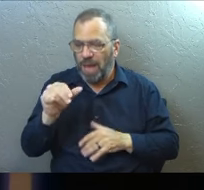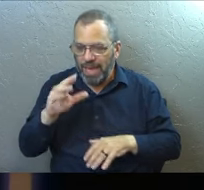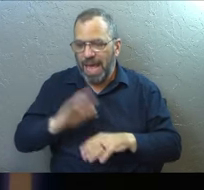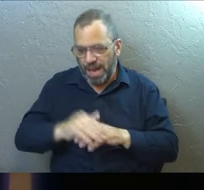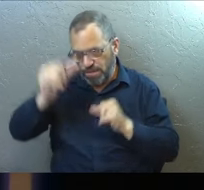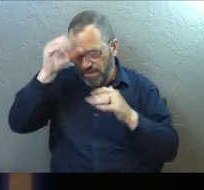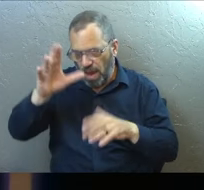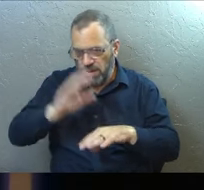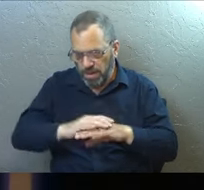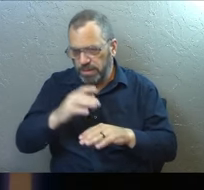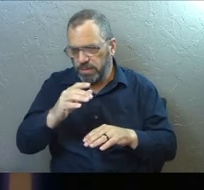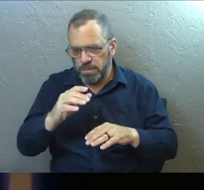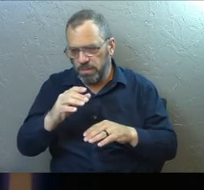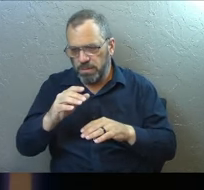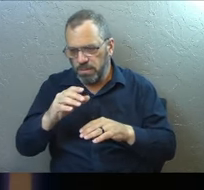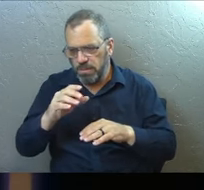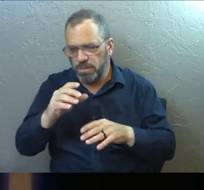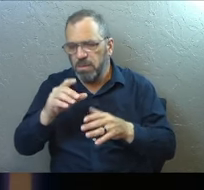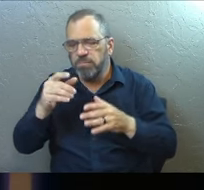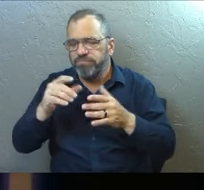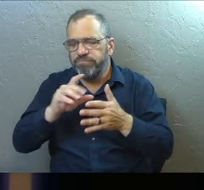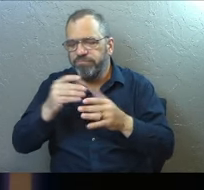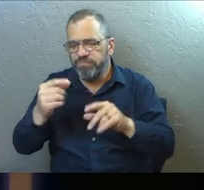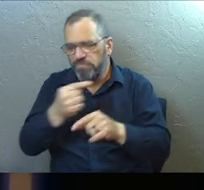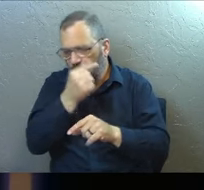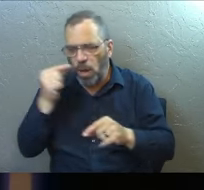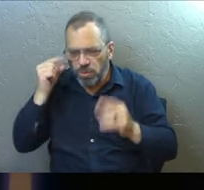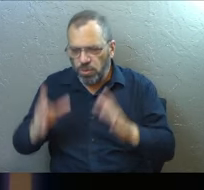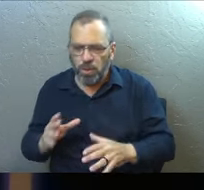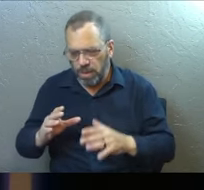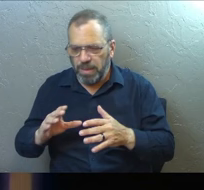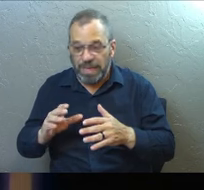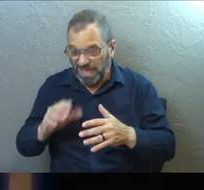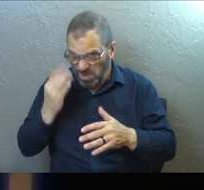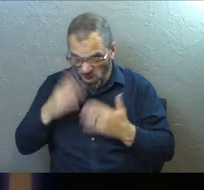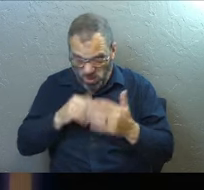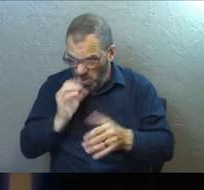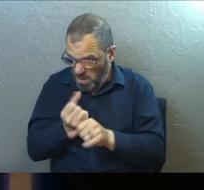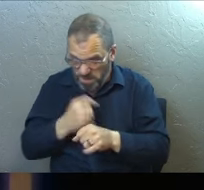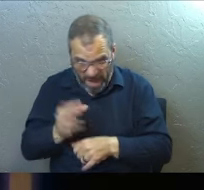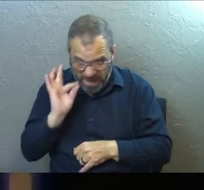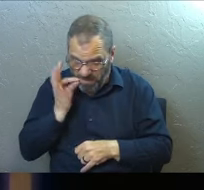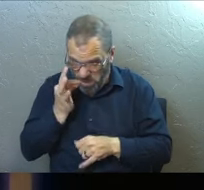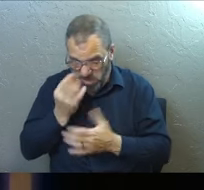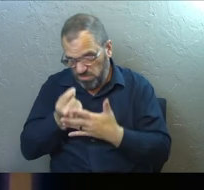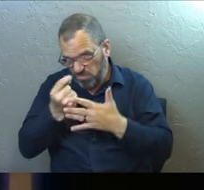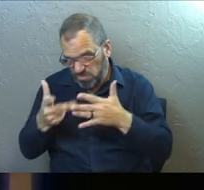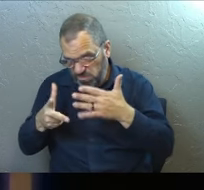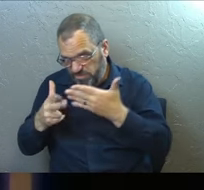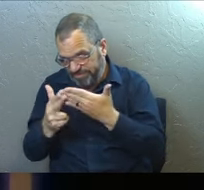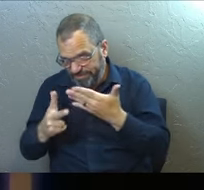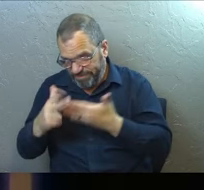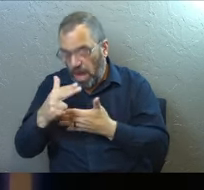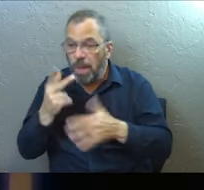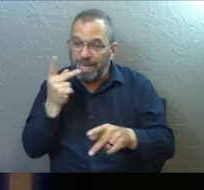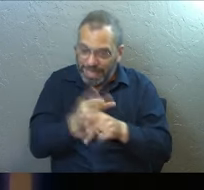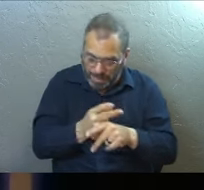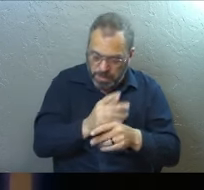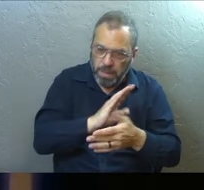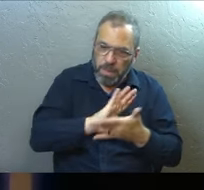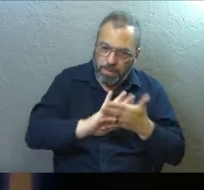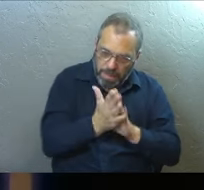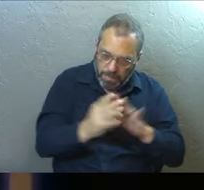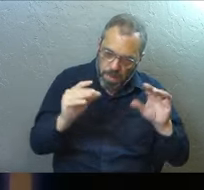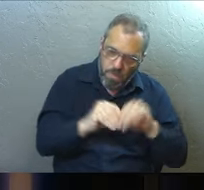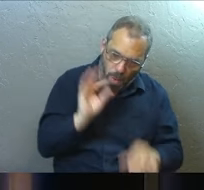Father is the gardener. He cuts off every branch of mine that doesn't produce fruit. He prunes the branches that do bear fruit so they will